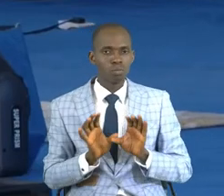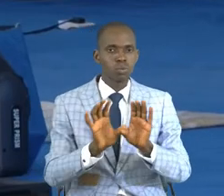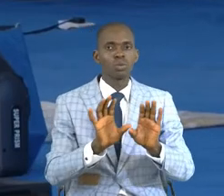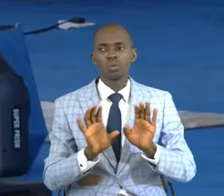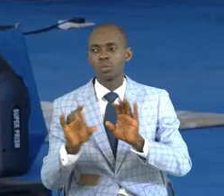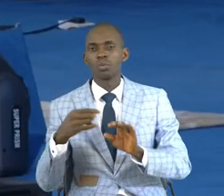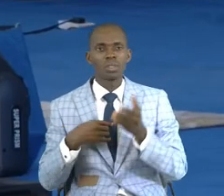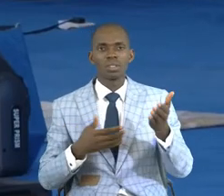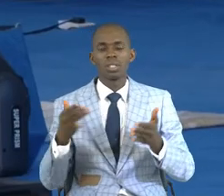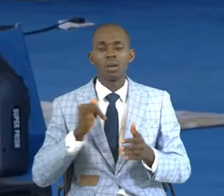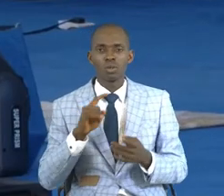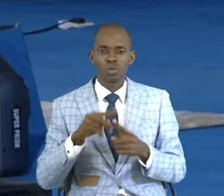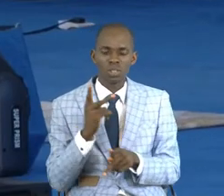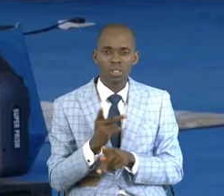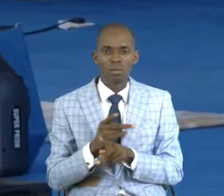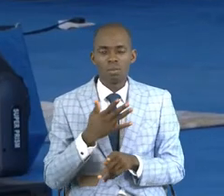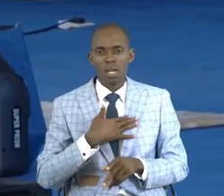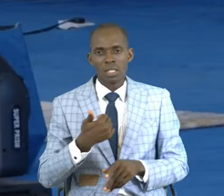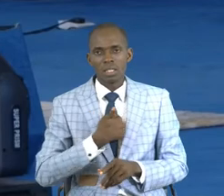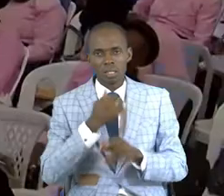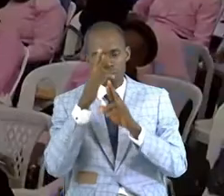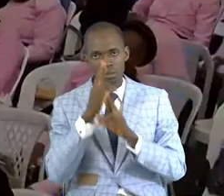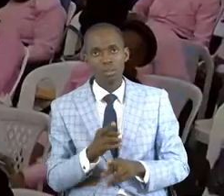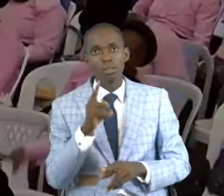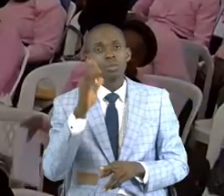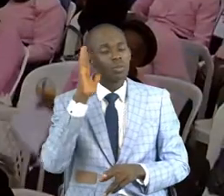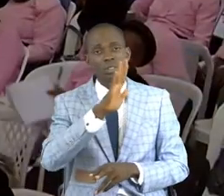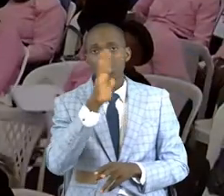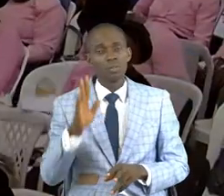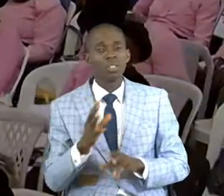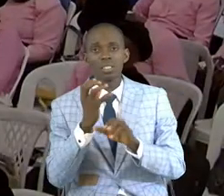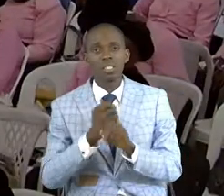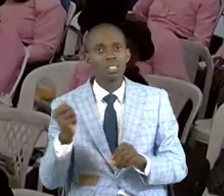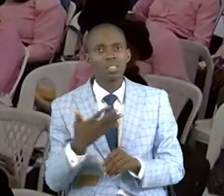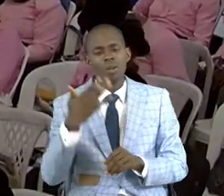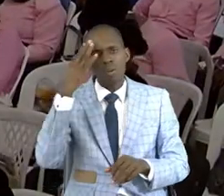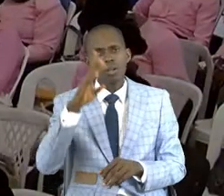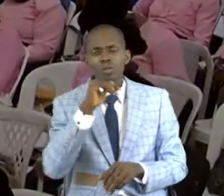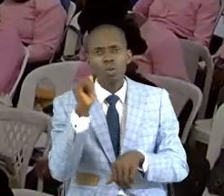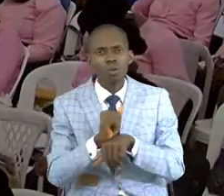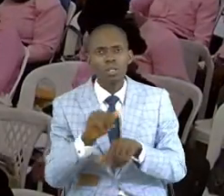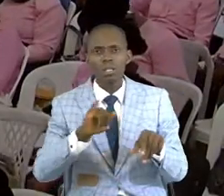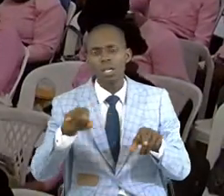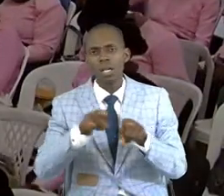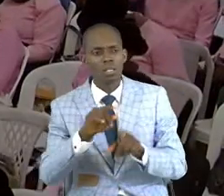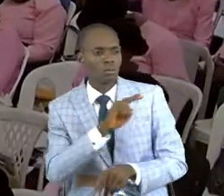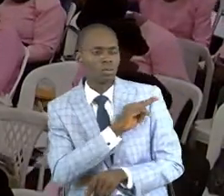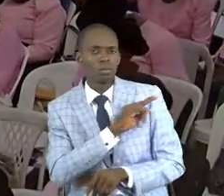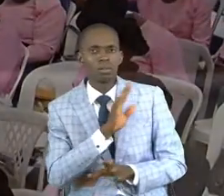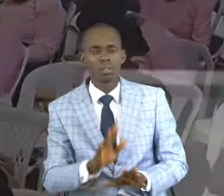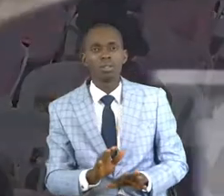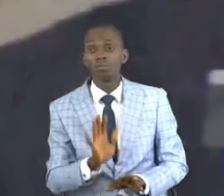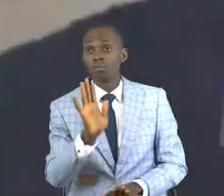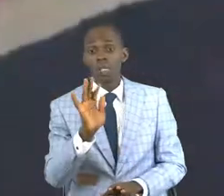my dignity. You know, you'll never amount to anything. Why are you not an usher? An usher? You know, I stand